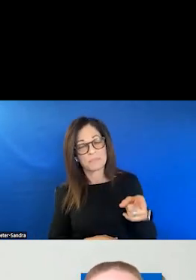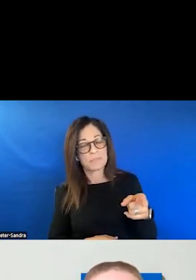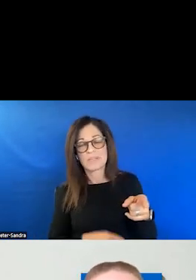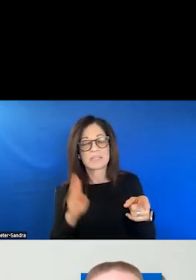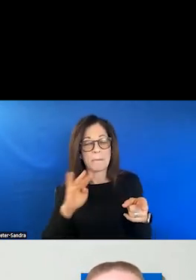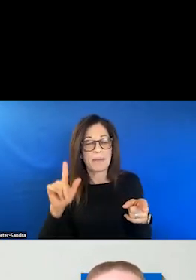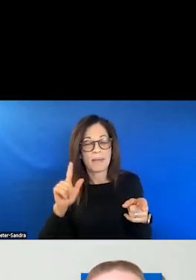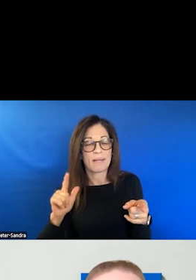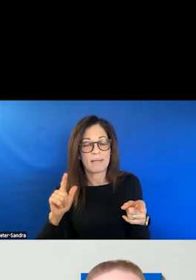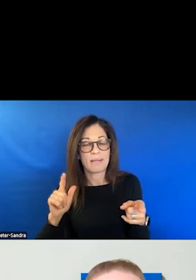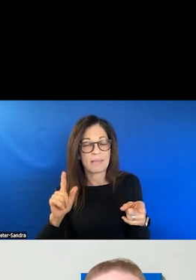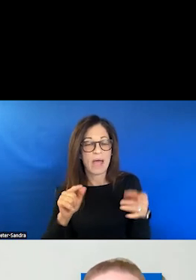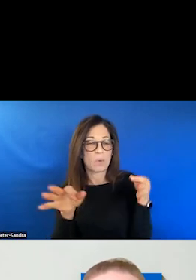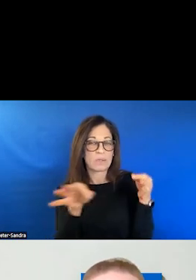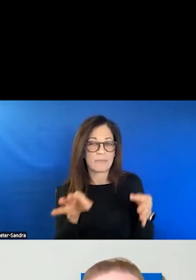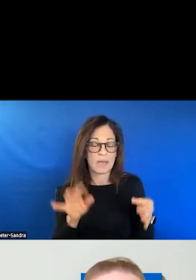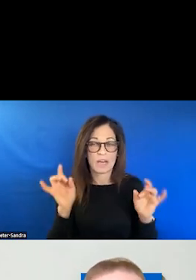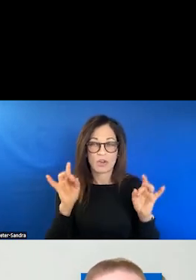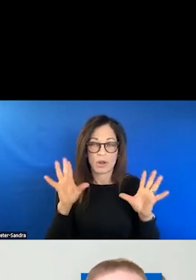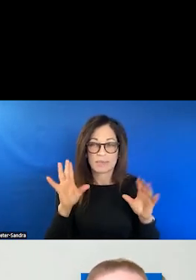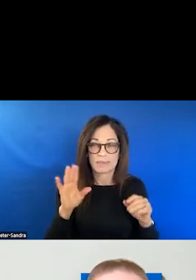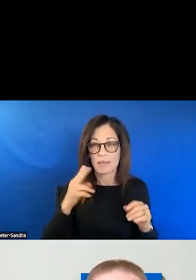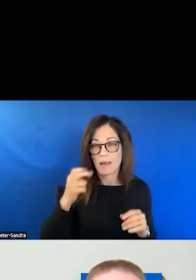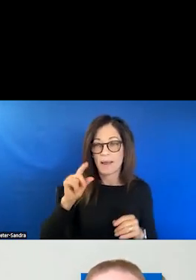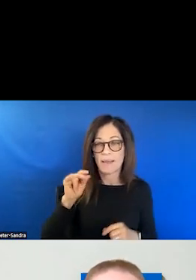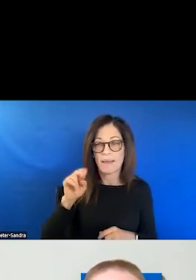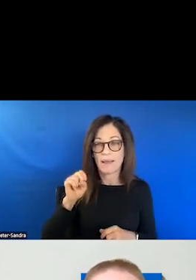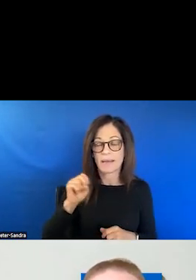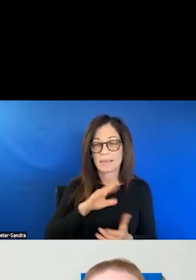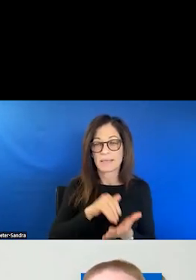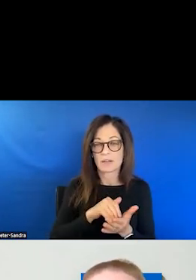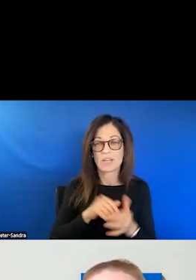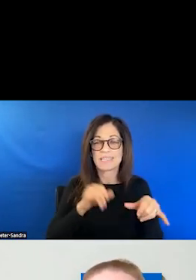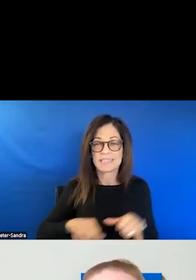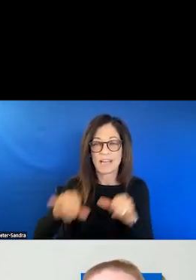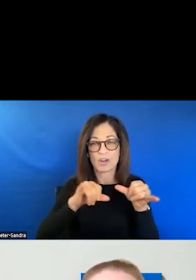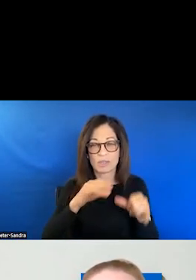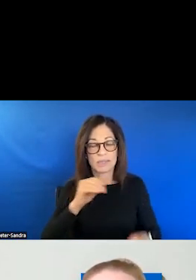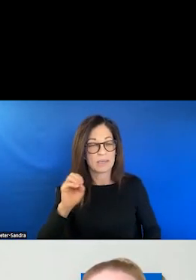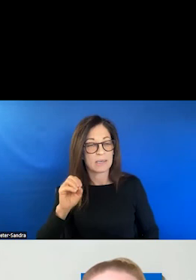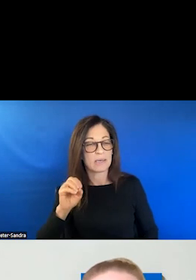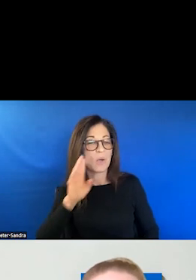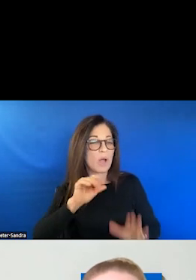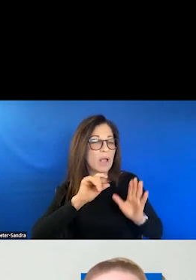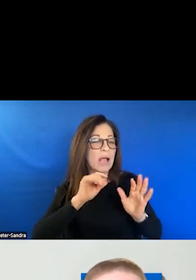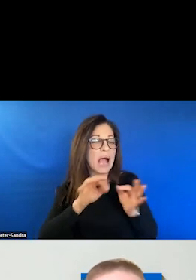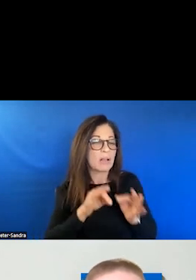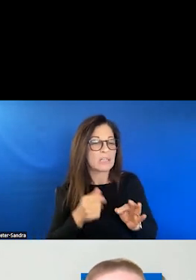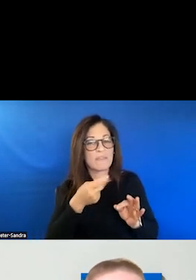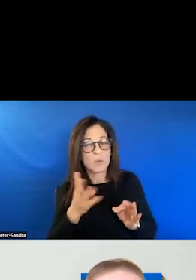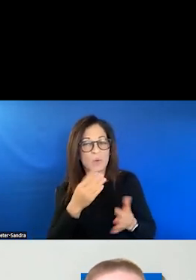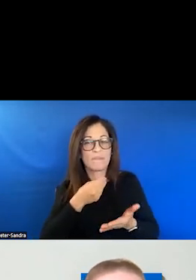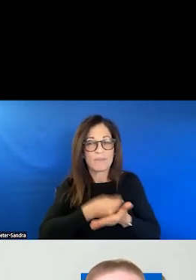that defines crisis hotline center standards and outlines a few funding